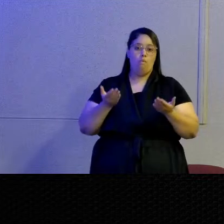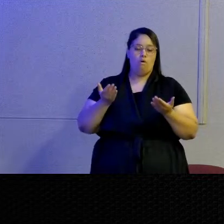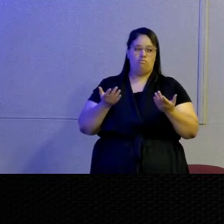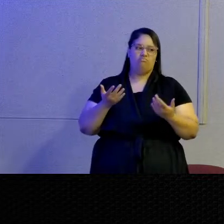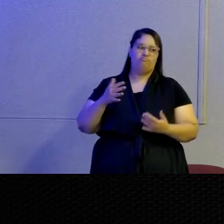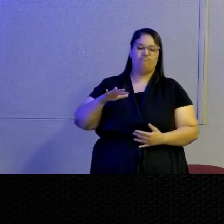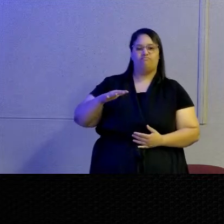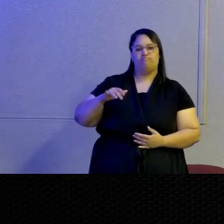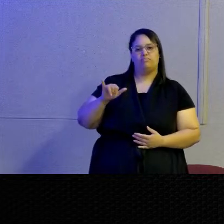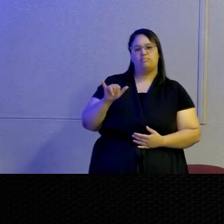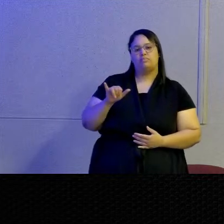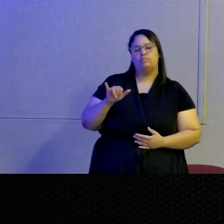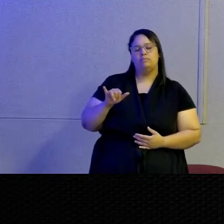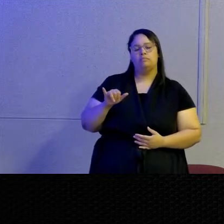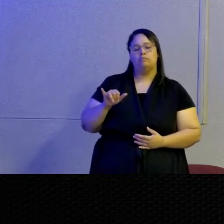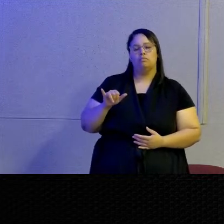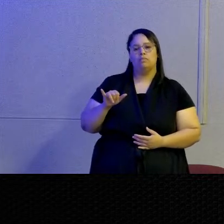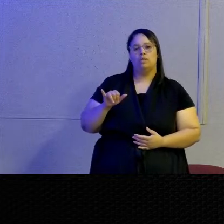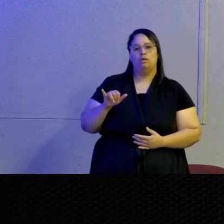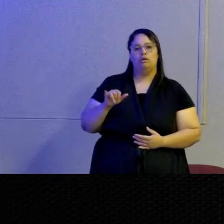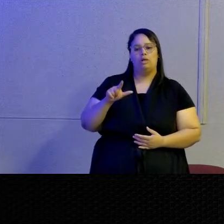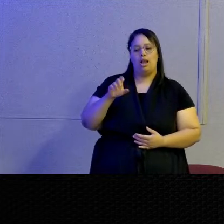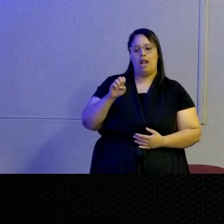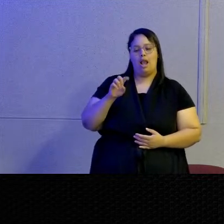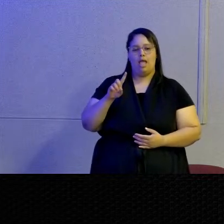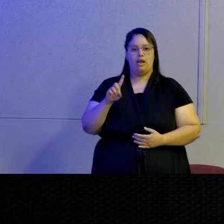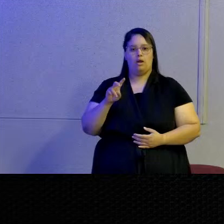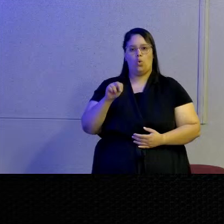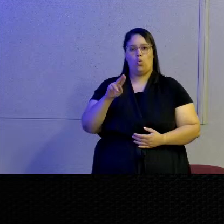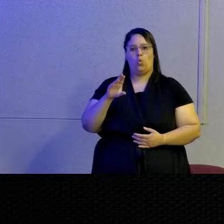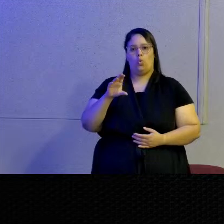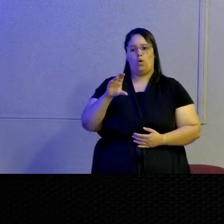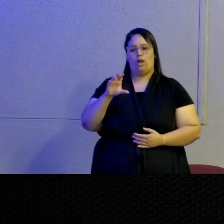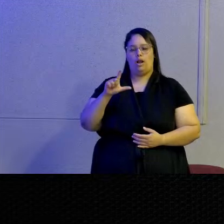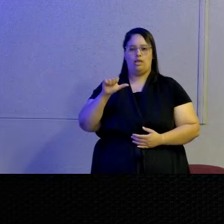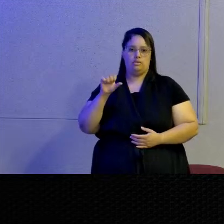less the same as a lead nucleus,